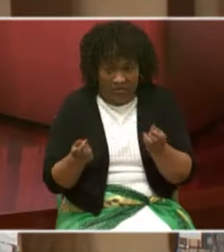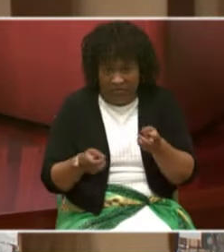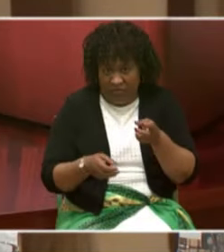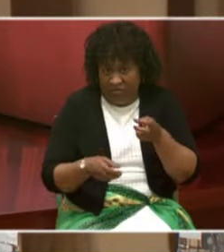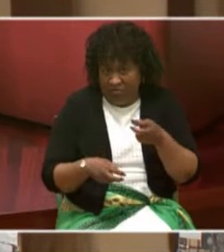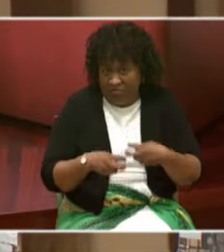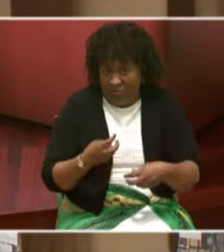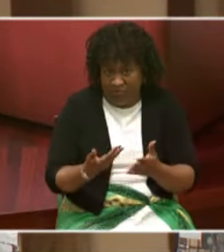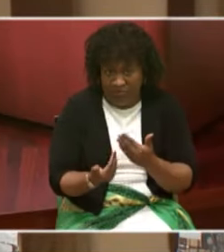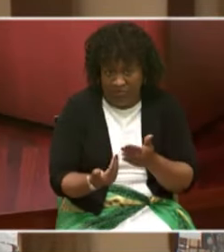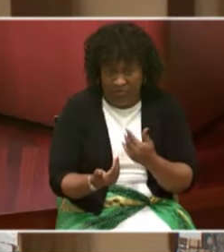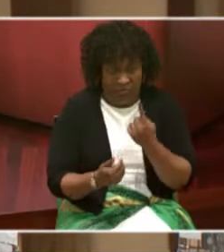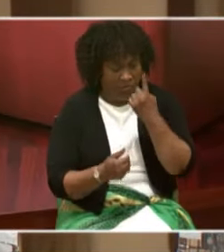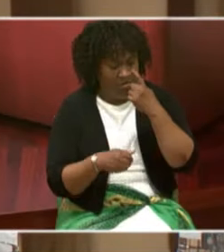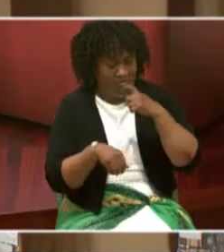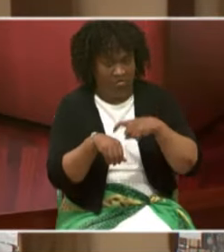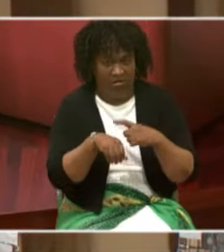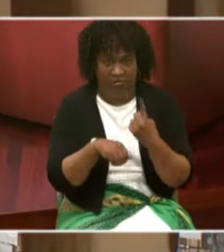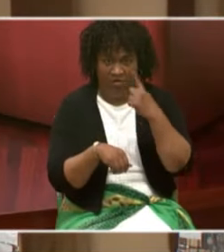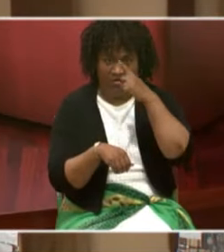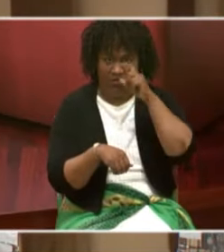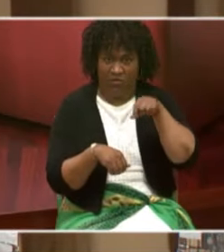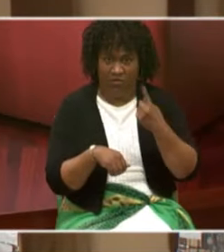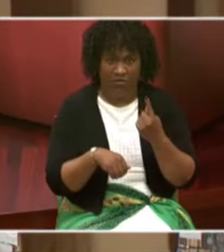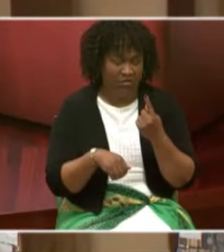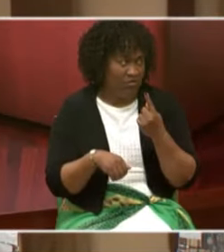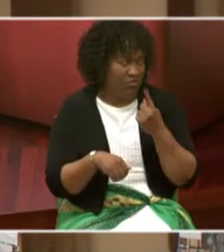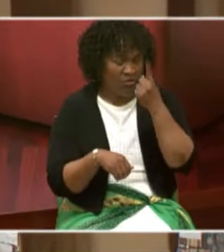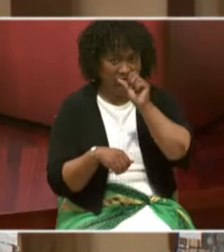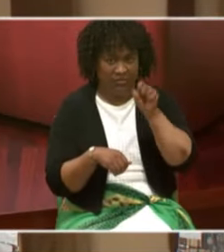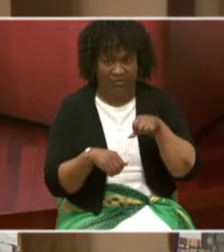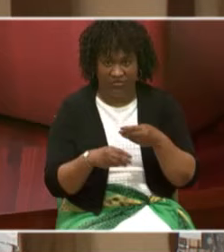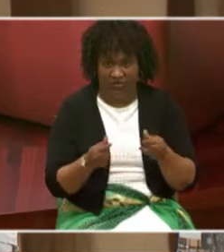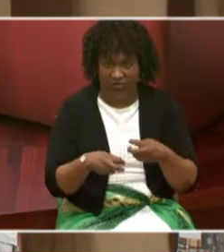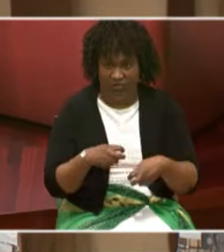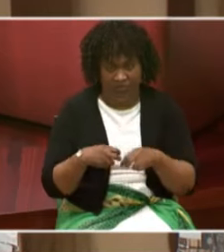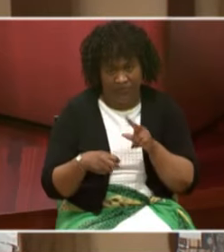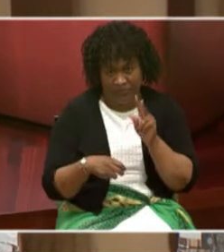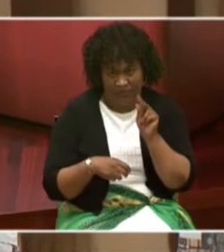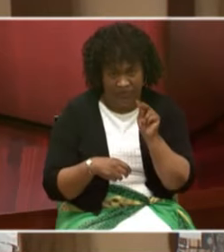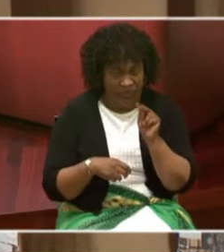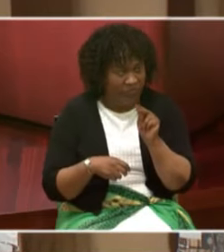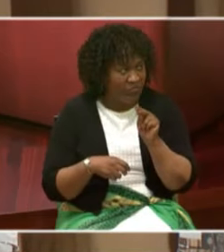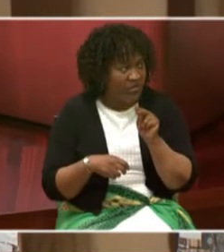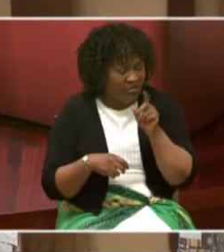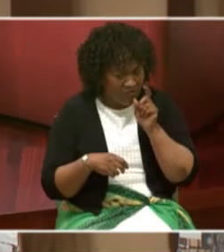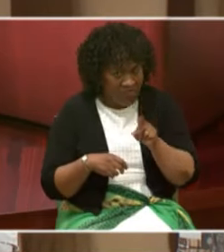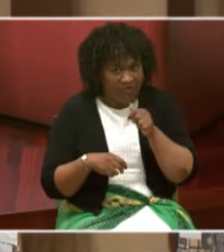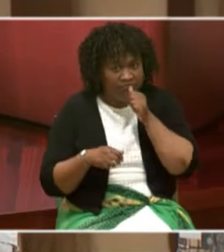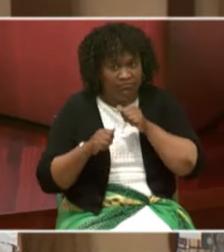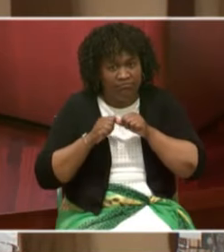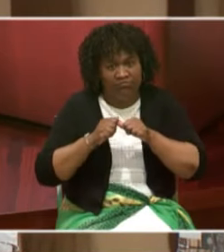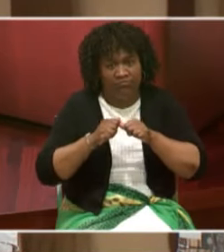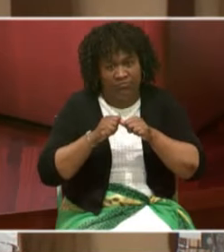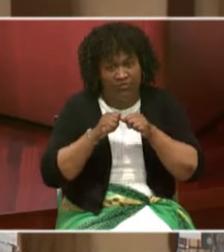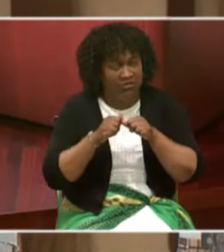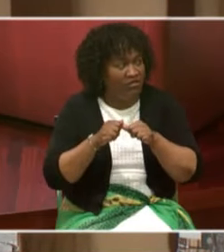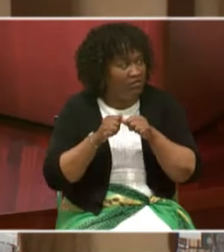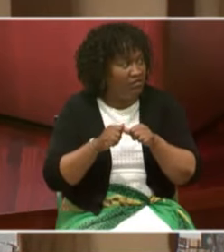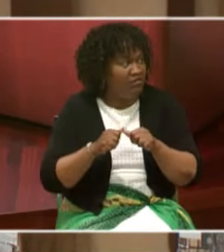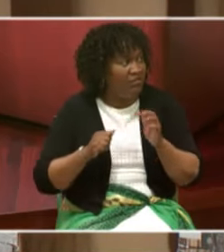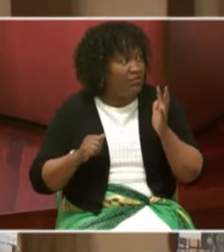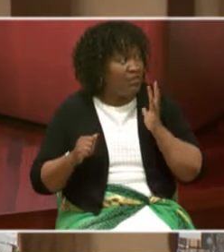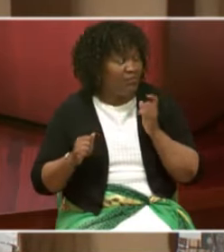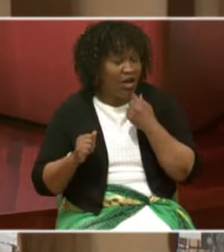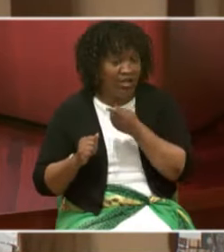to leave us bloody, to hurt us, to attempt to stop the Freedom Ride. But many years later,